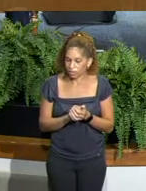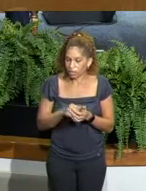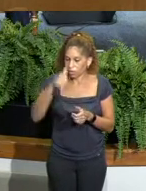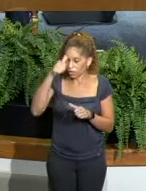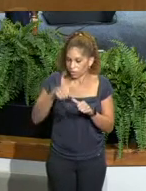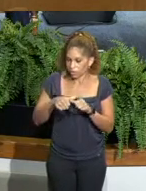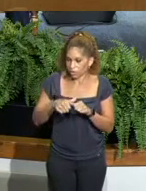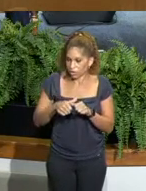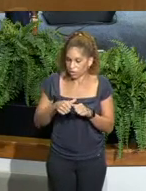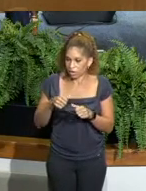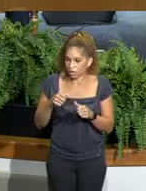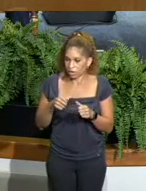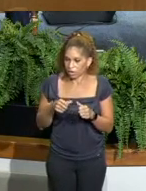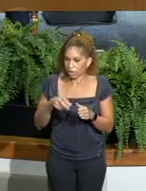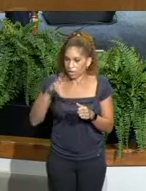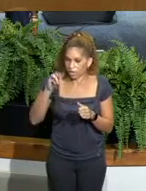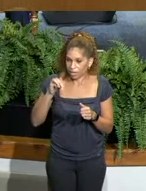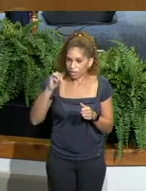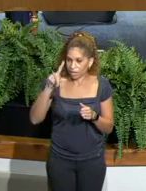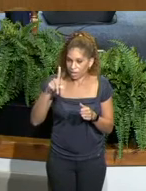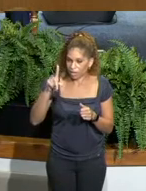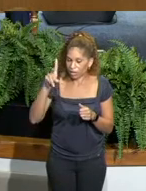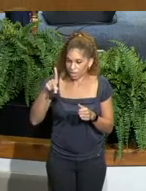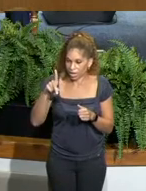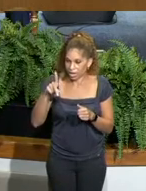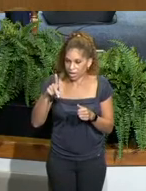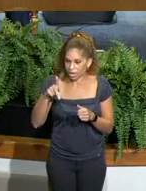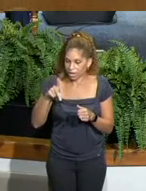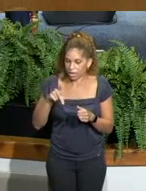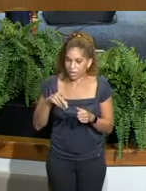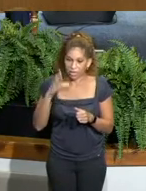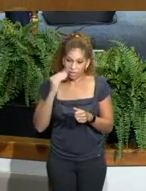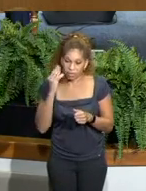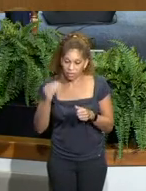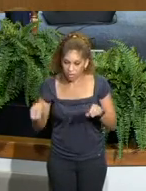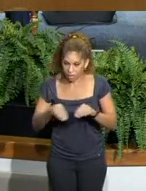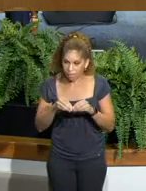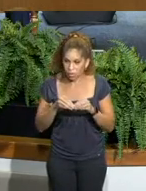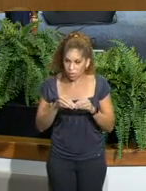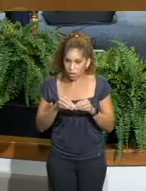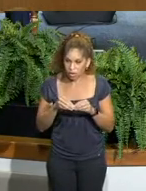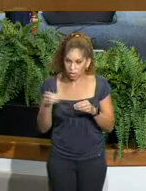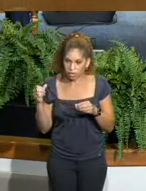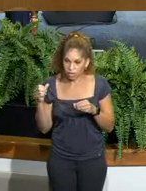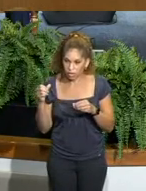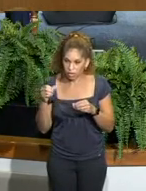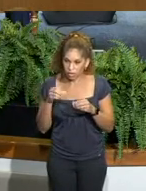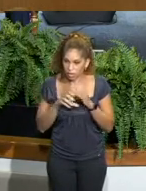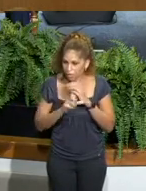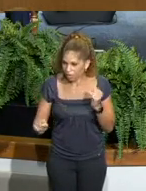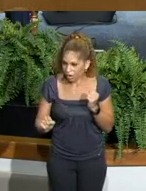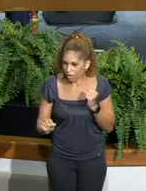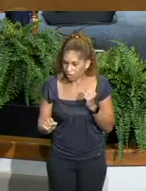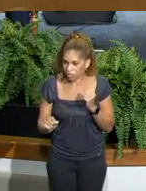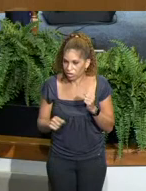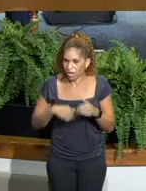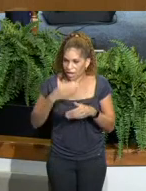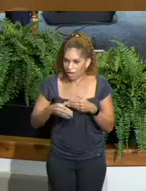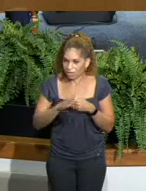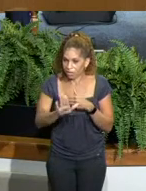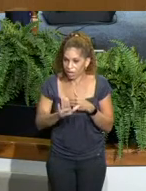Remember how Dr. King and Rosa Parks experienced more violence after they won in